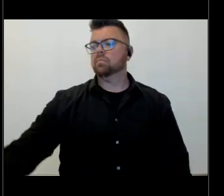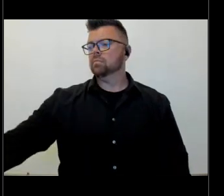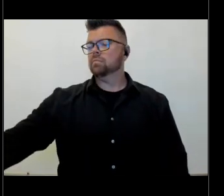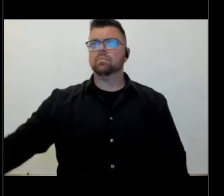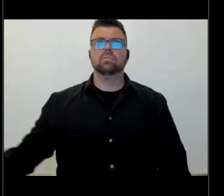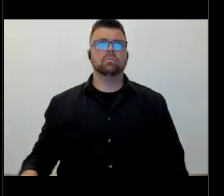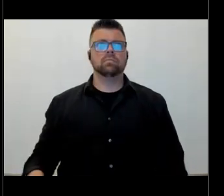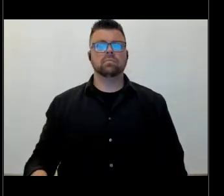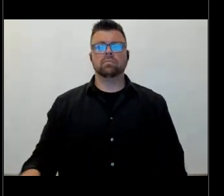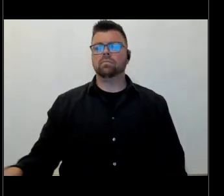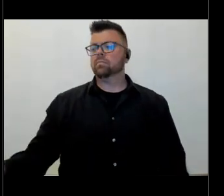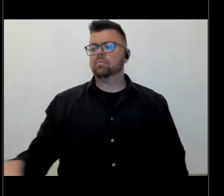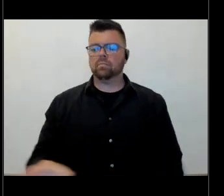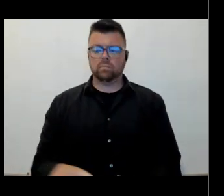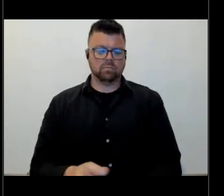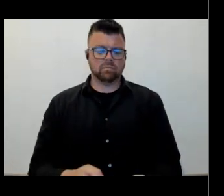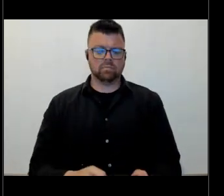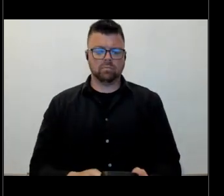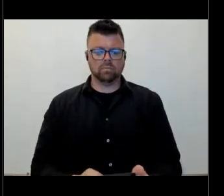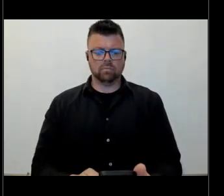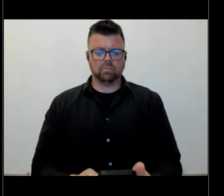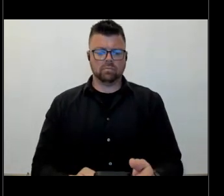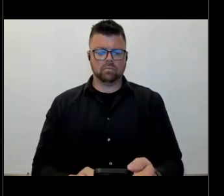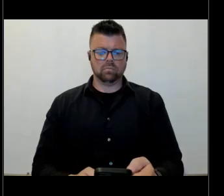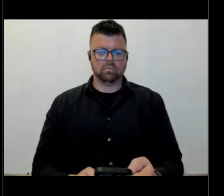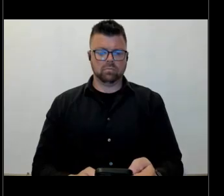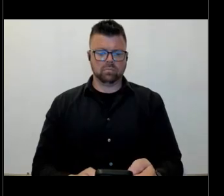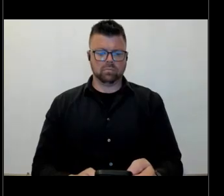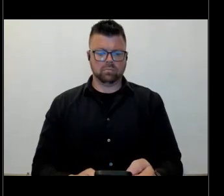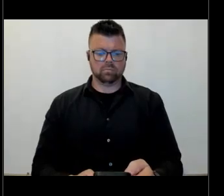All right, give a few more moments to get your selections in.